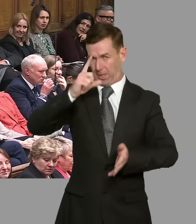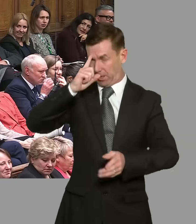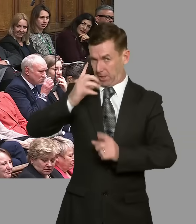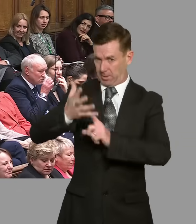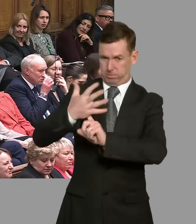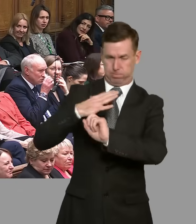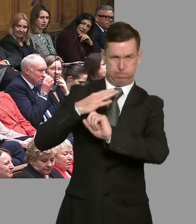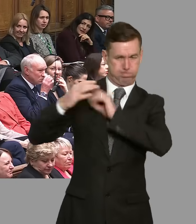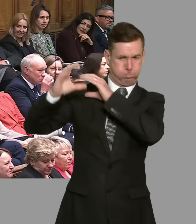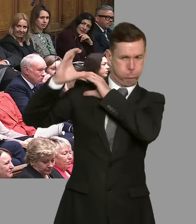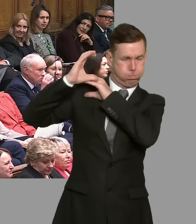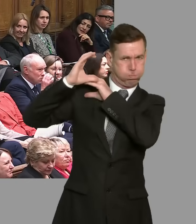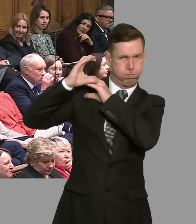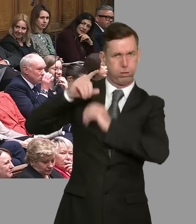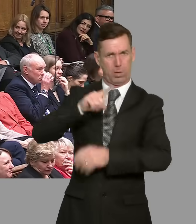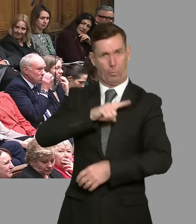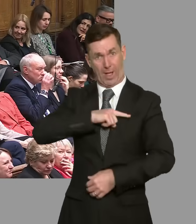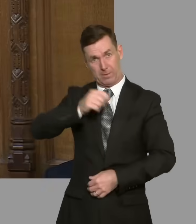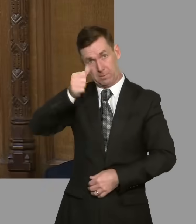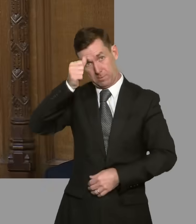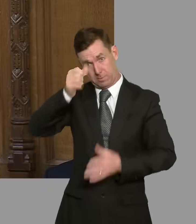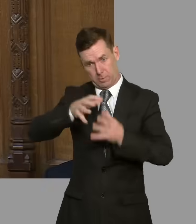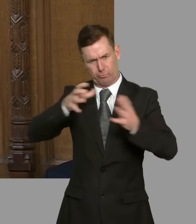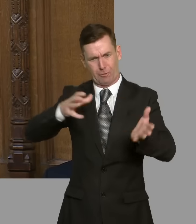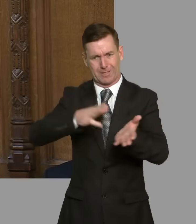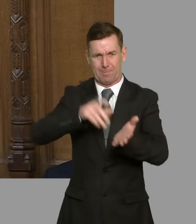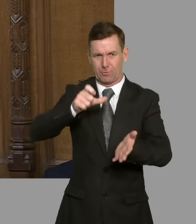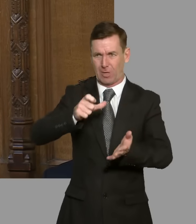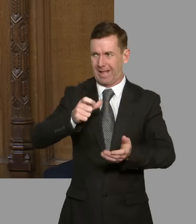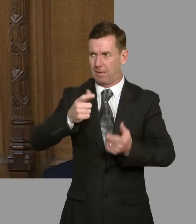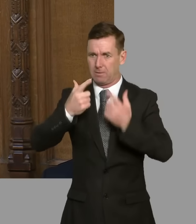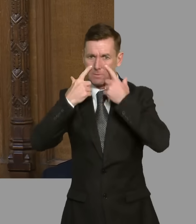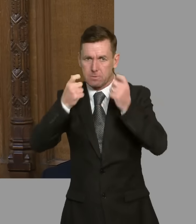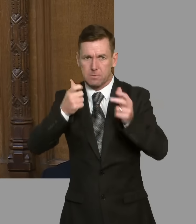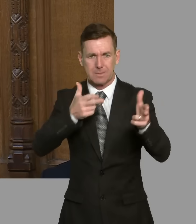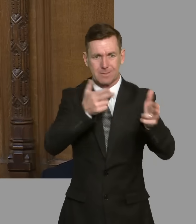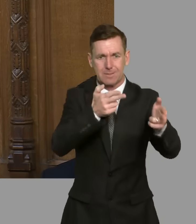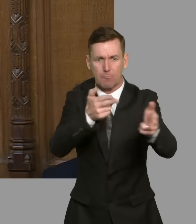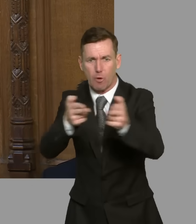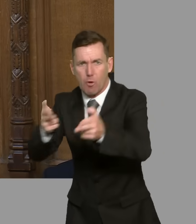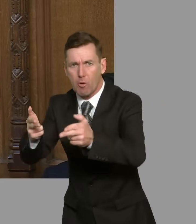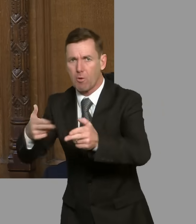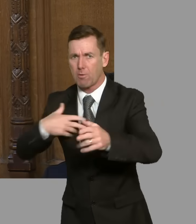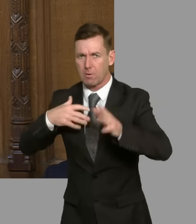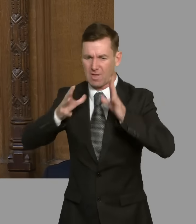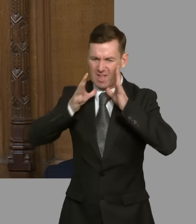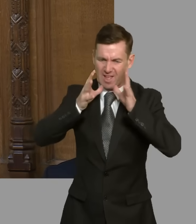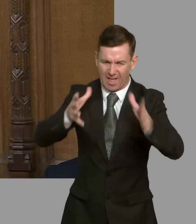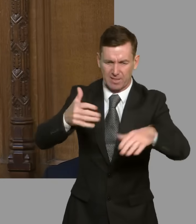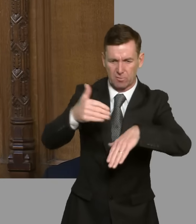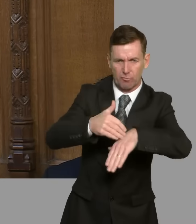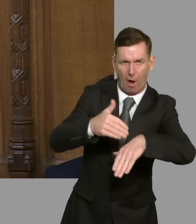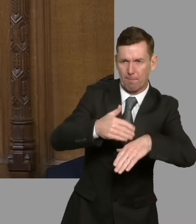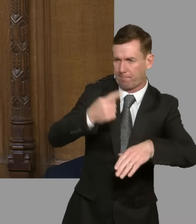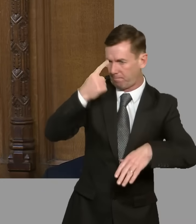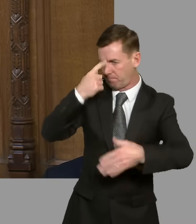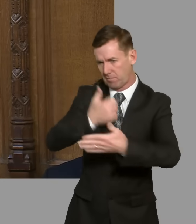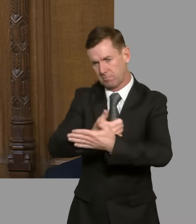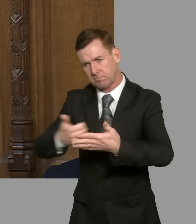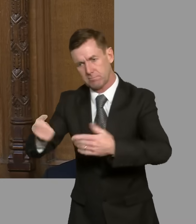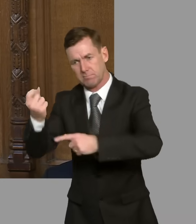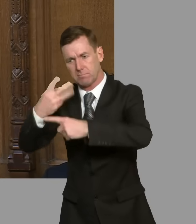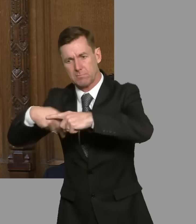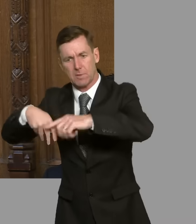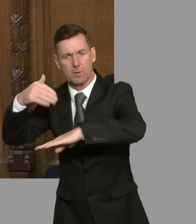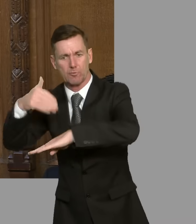threats, hate crime, organised crime and regular mass large-scale protests. But despite this,